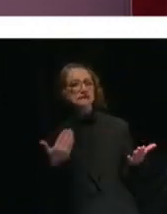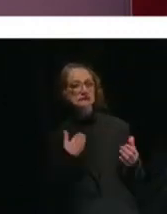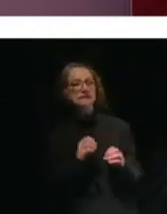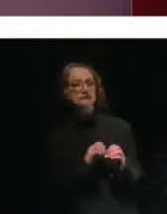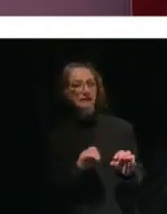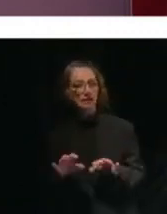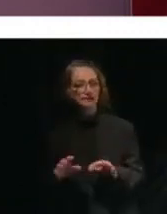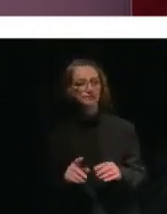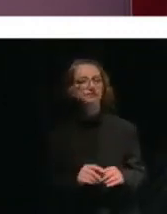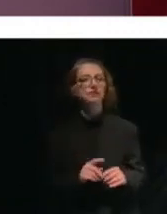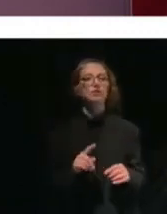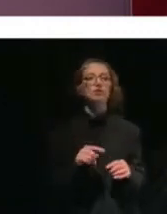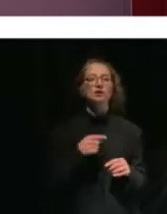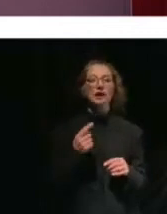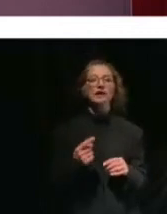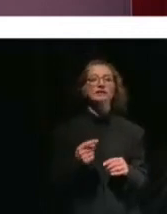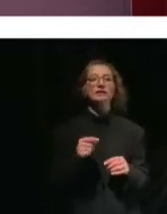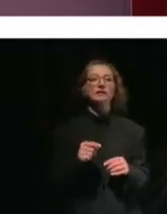of security.